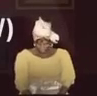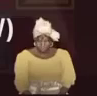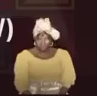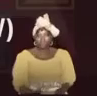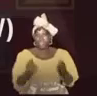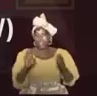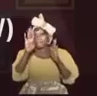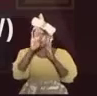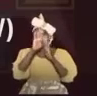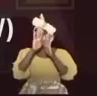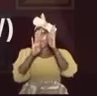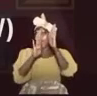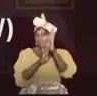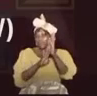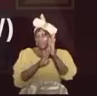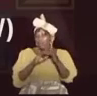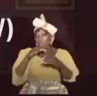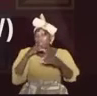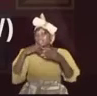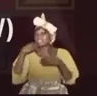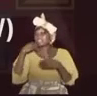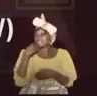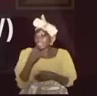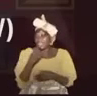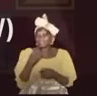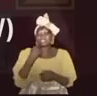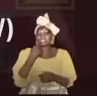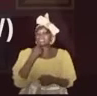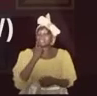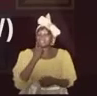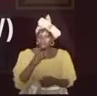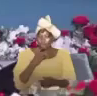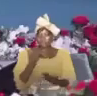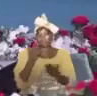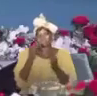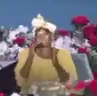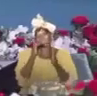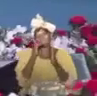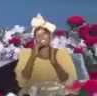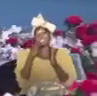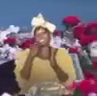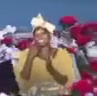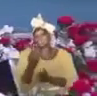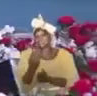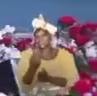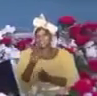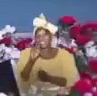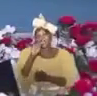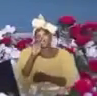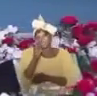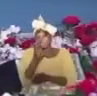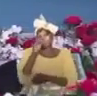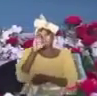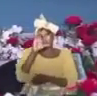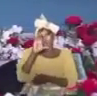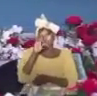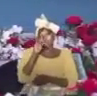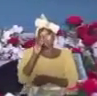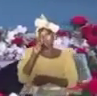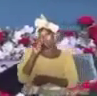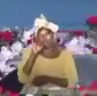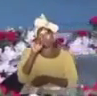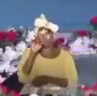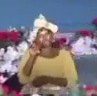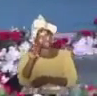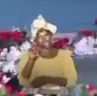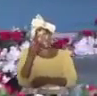The Bible makes a very interesting statement in 2 Corinthians chapter 4 and verse 8. Please give it to us.